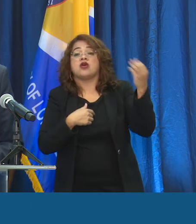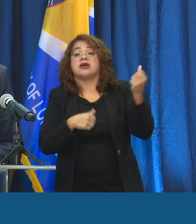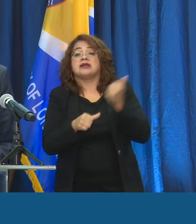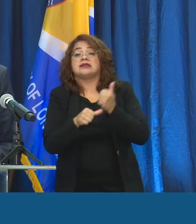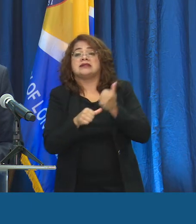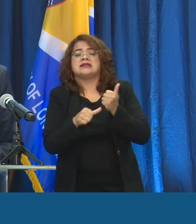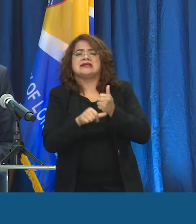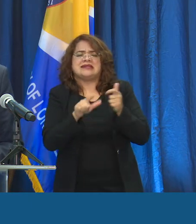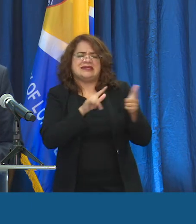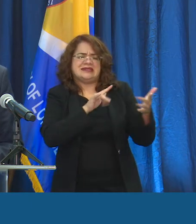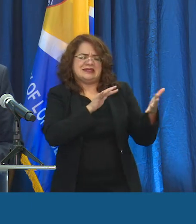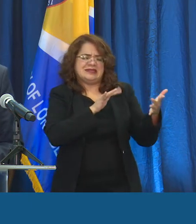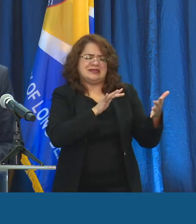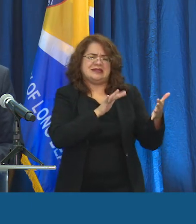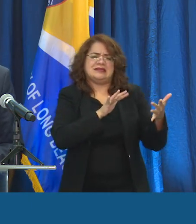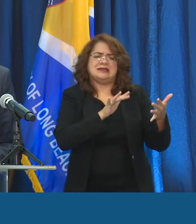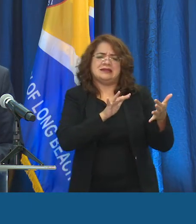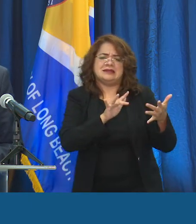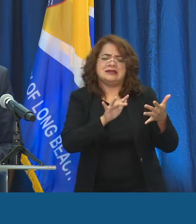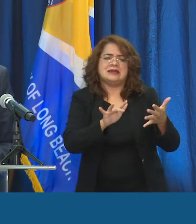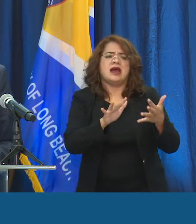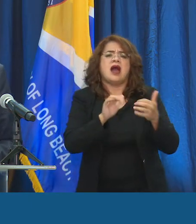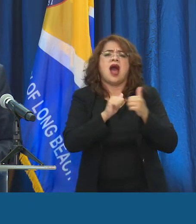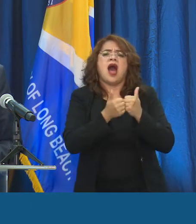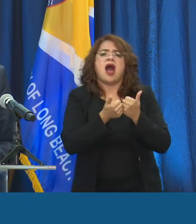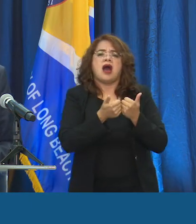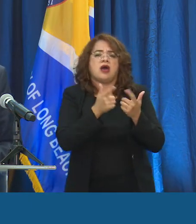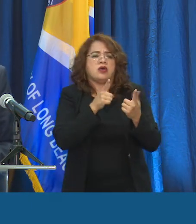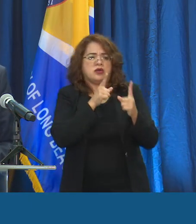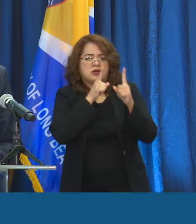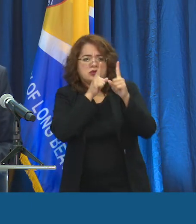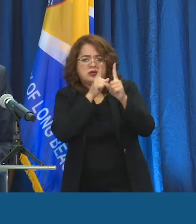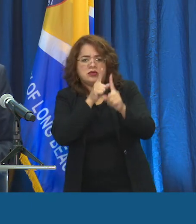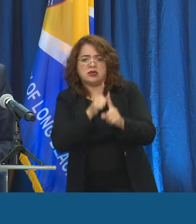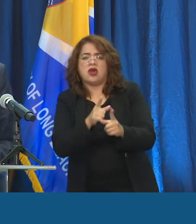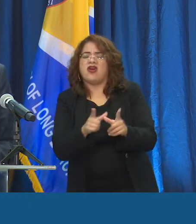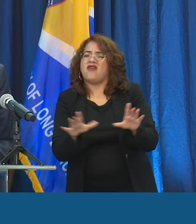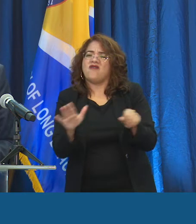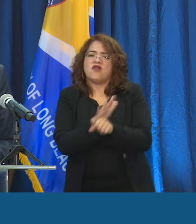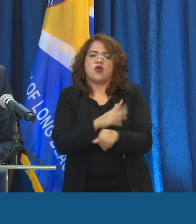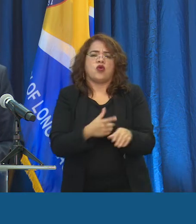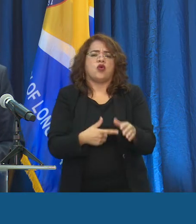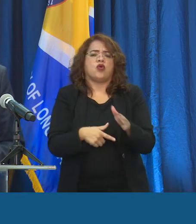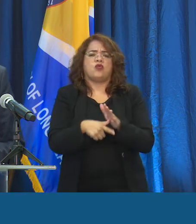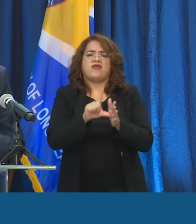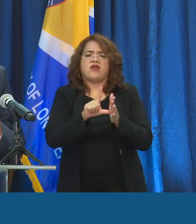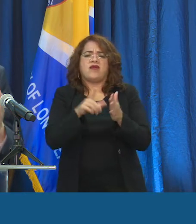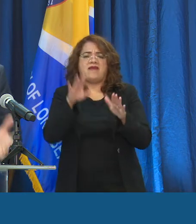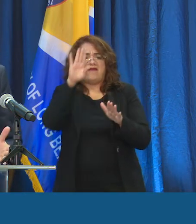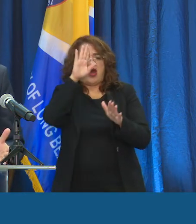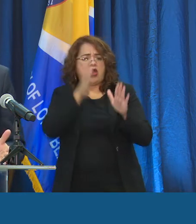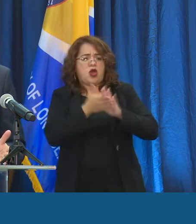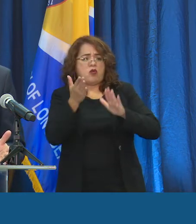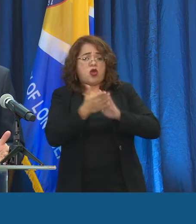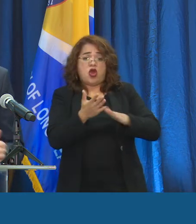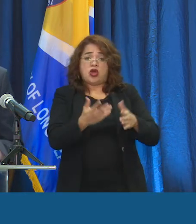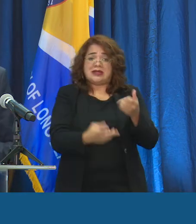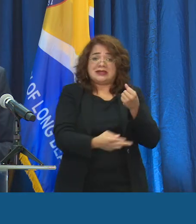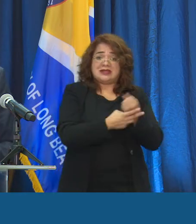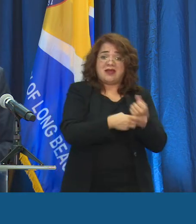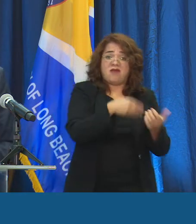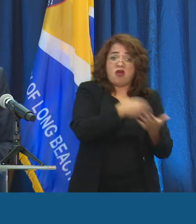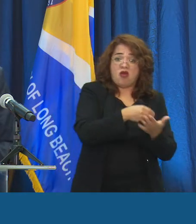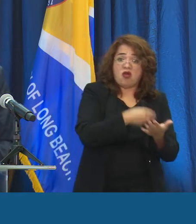identify the way to hit that goal and goals in the future through a full review of our fire operations, both cost savings